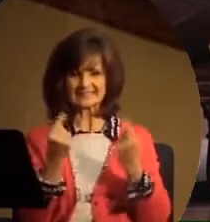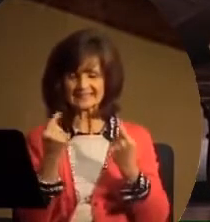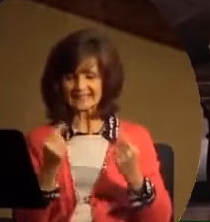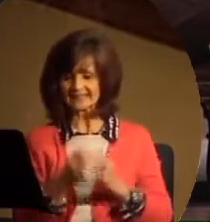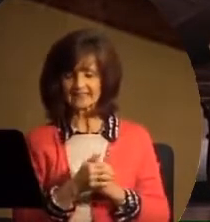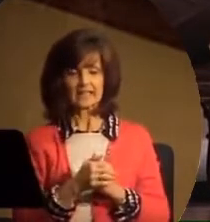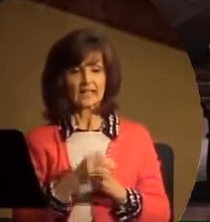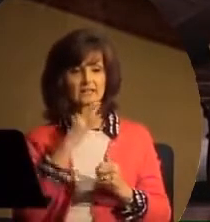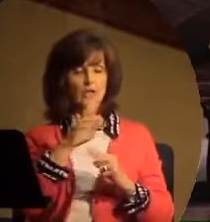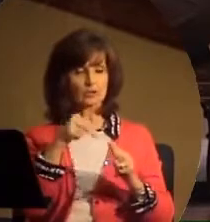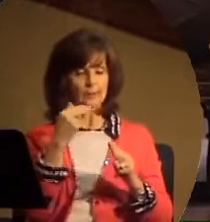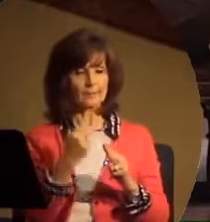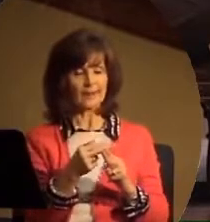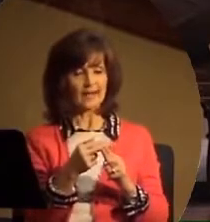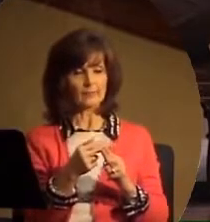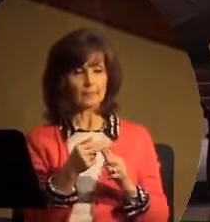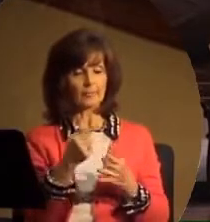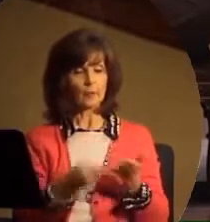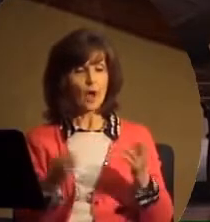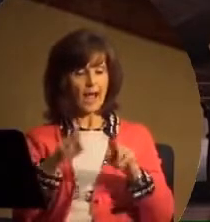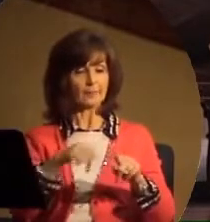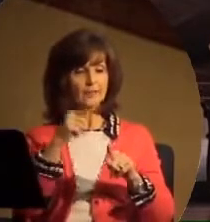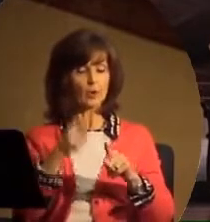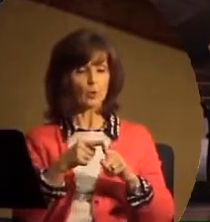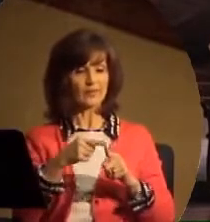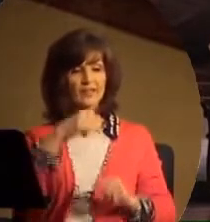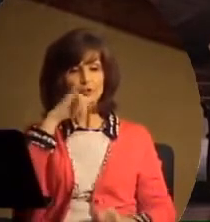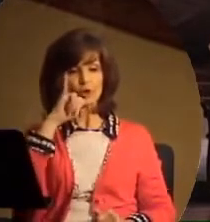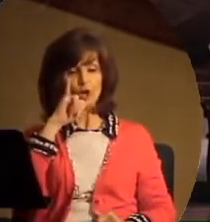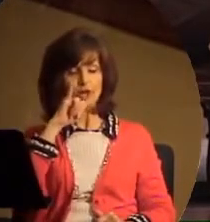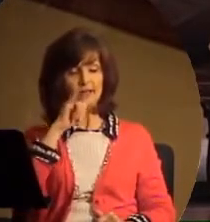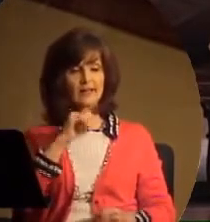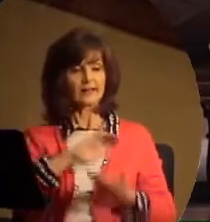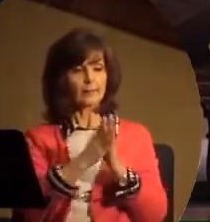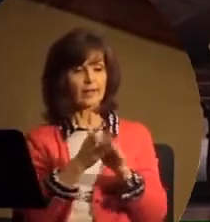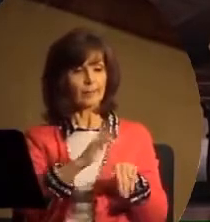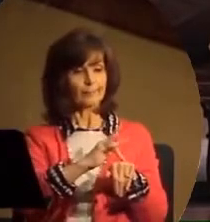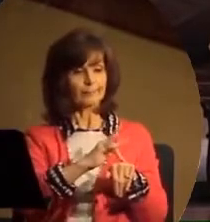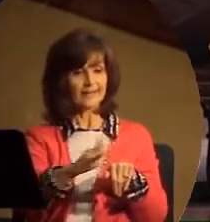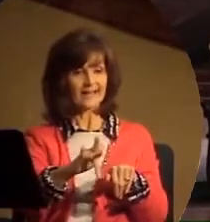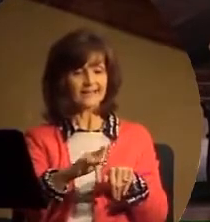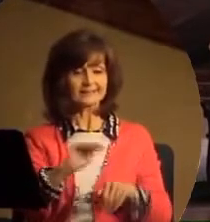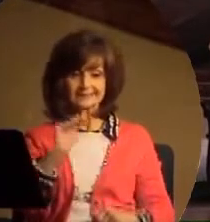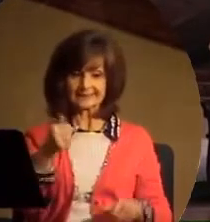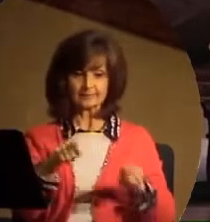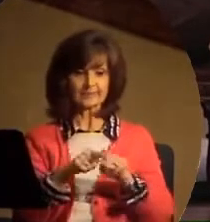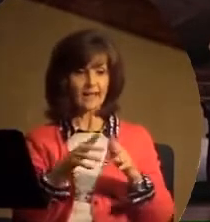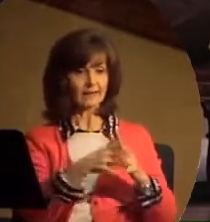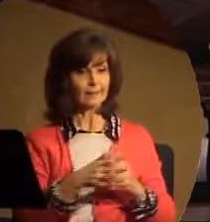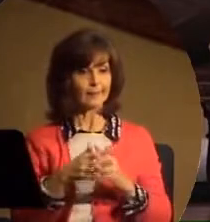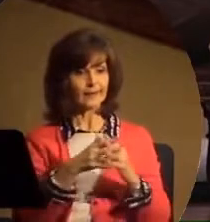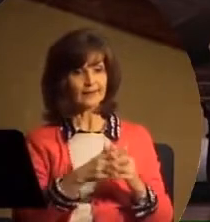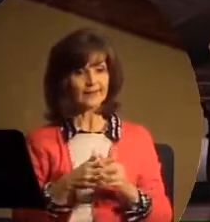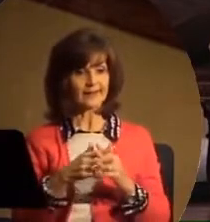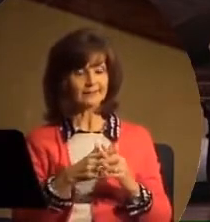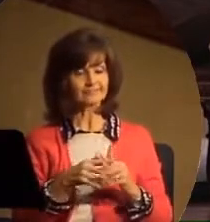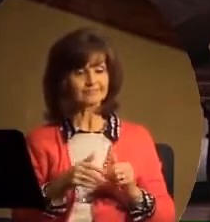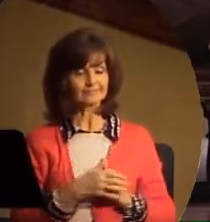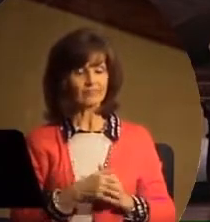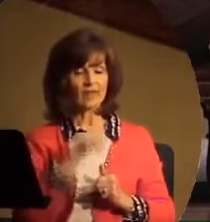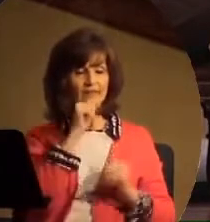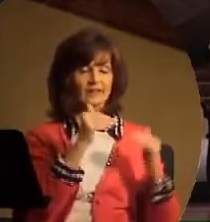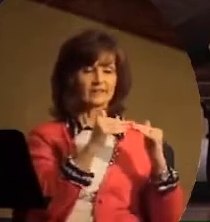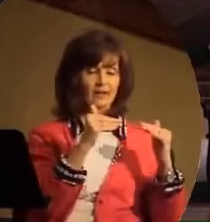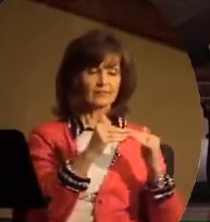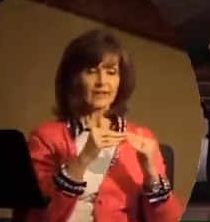getting drunk, guess what they were doing when they got drunk? They taking their clothes off, getting naked. Boy, don't this sound like America? The injustices,